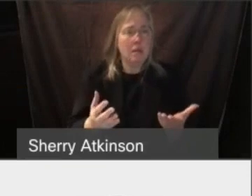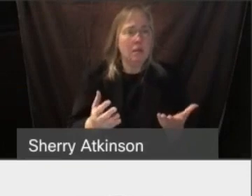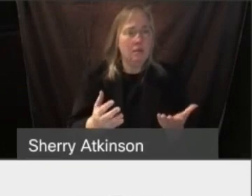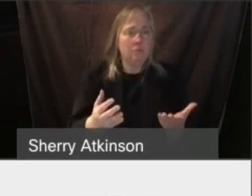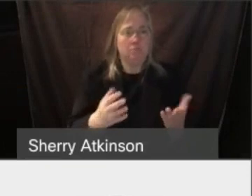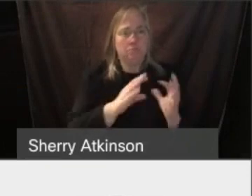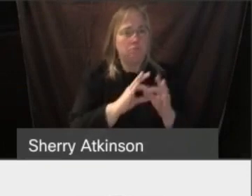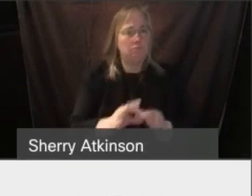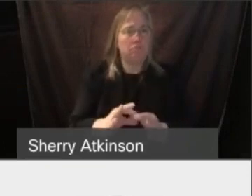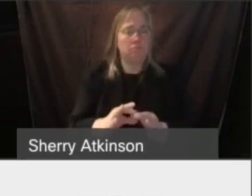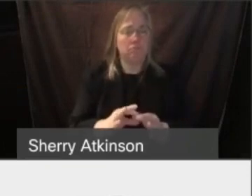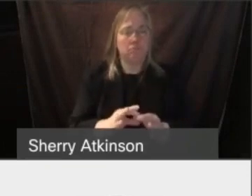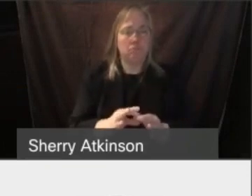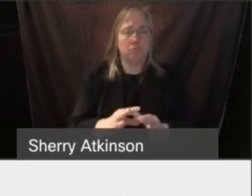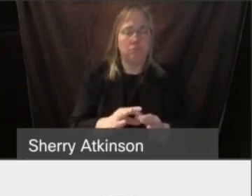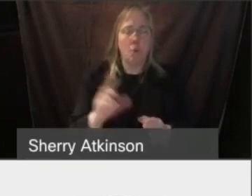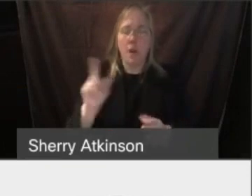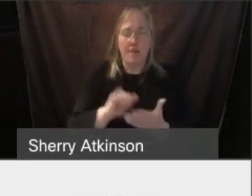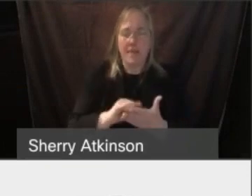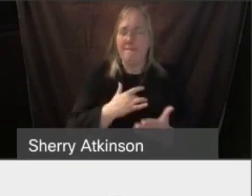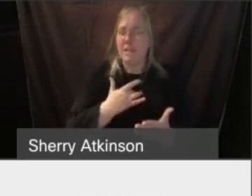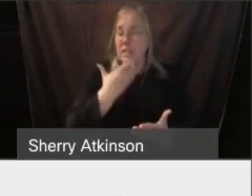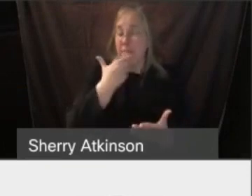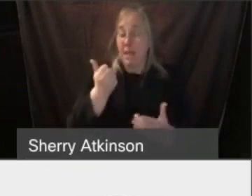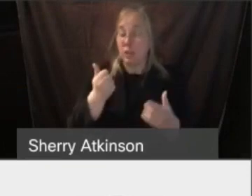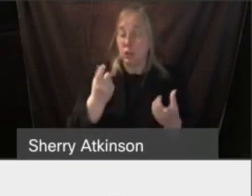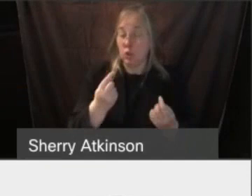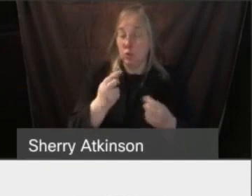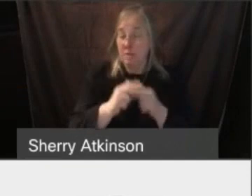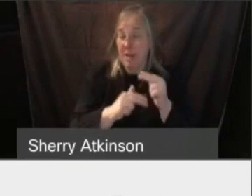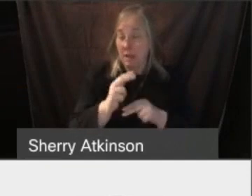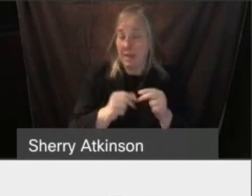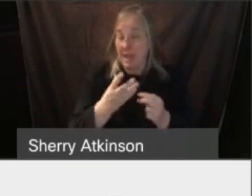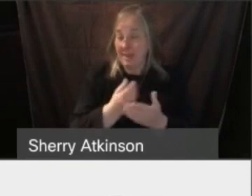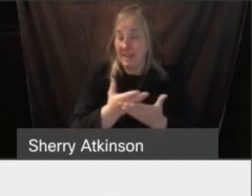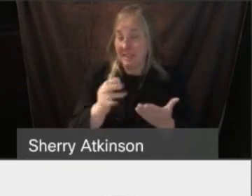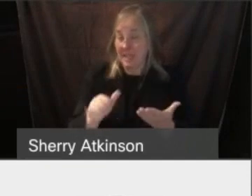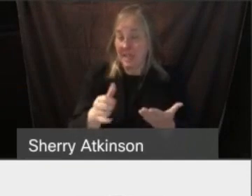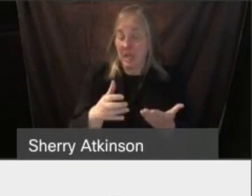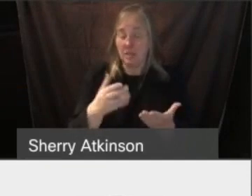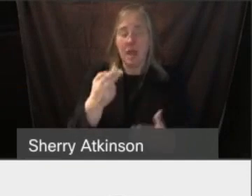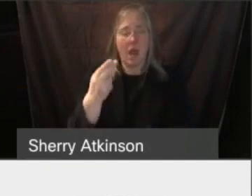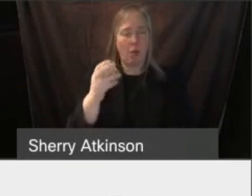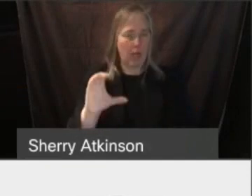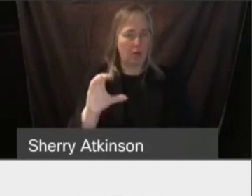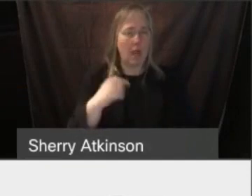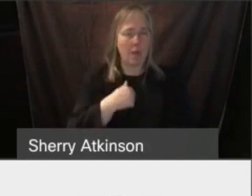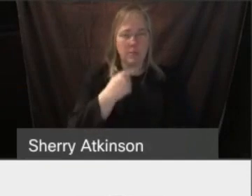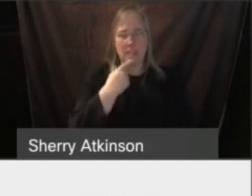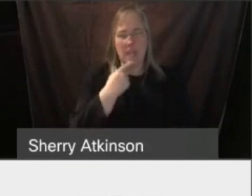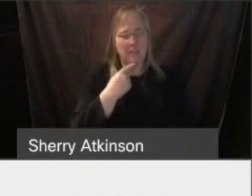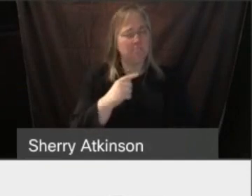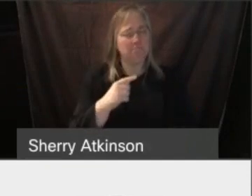kind of where it feels the best to do development and things like that. Howard County, I would say, has not